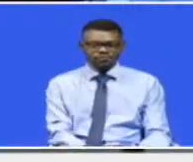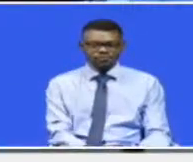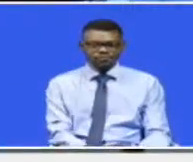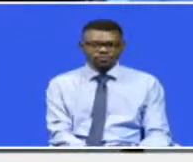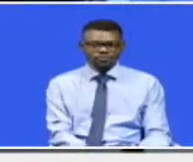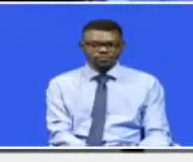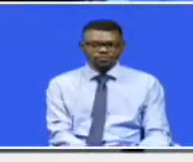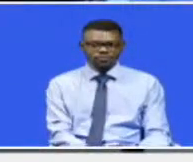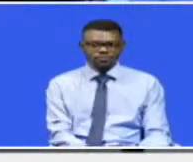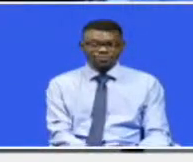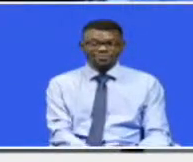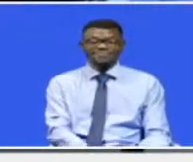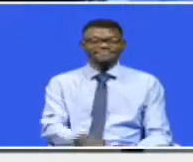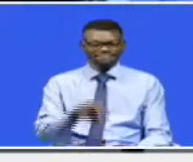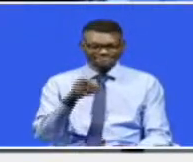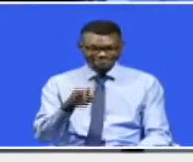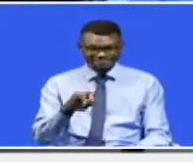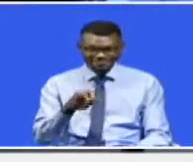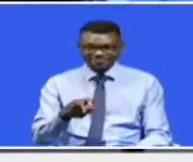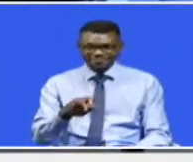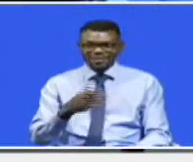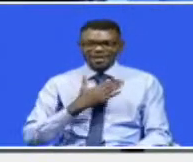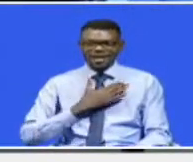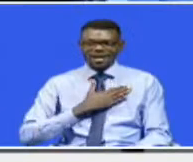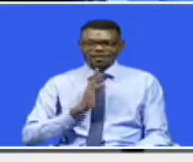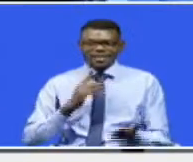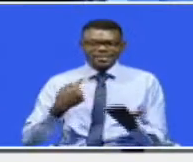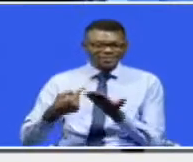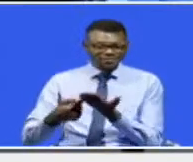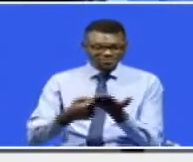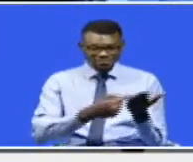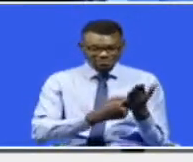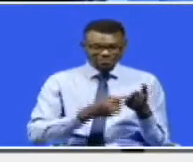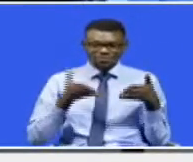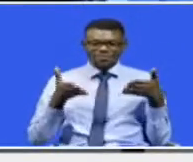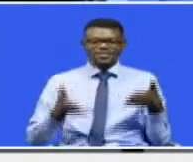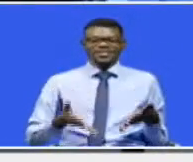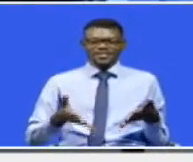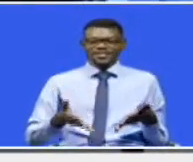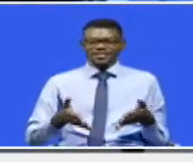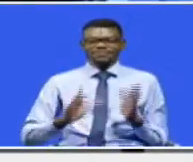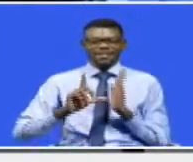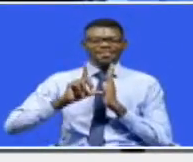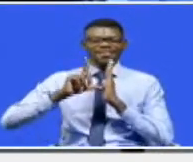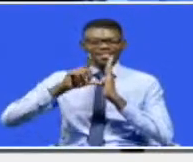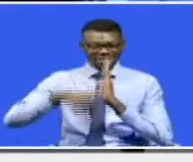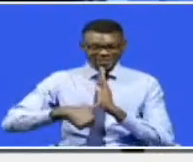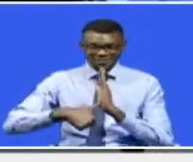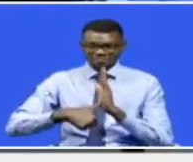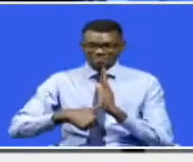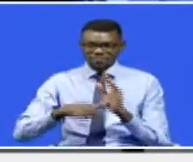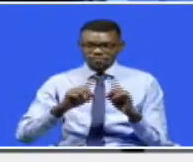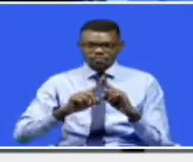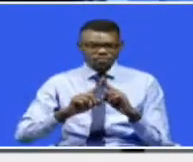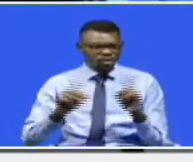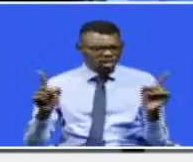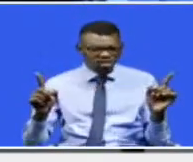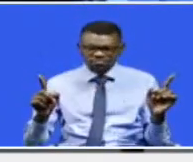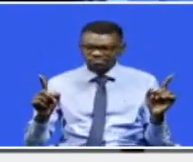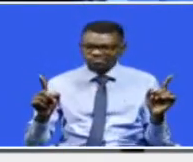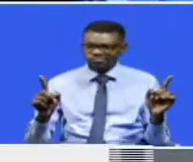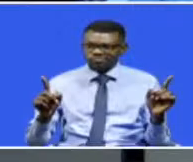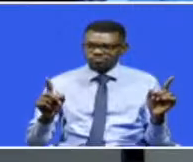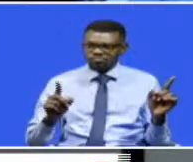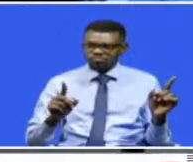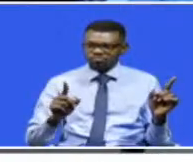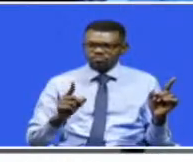And those developments will definitely form part of our conversation right here on Crossfire a little bit later. But that public appearance